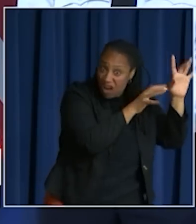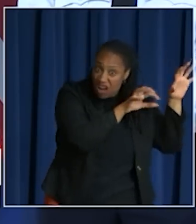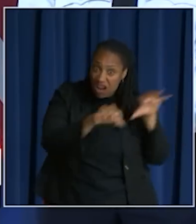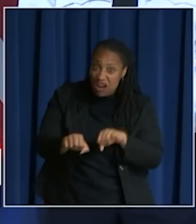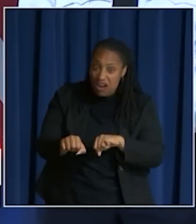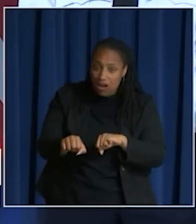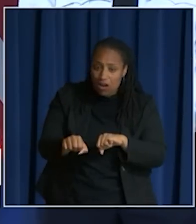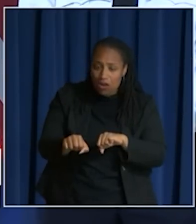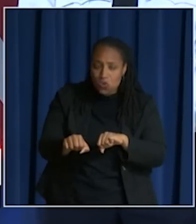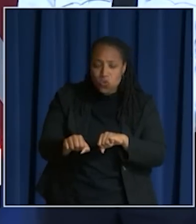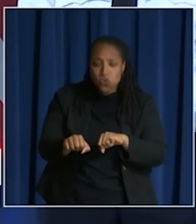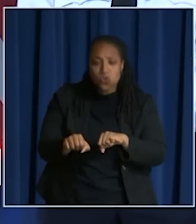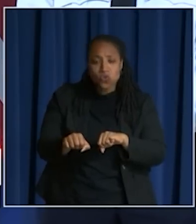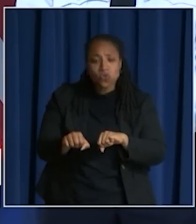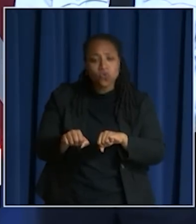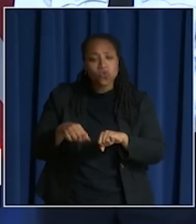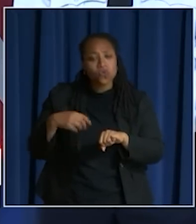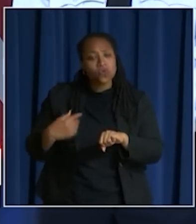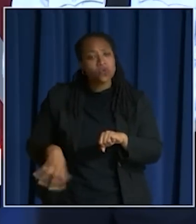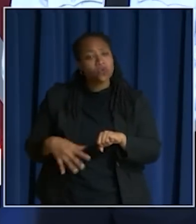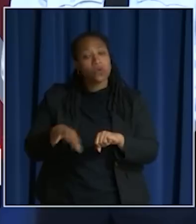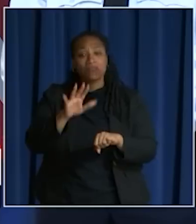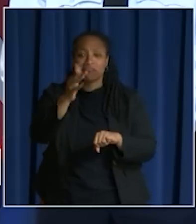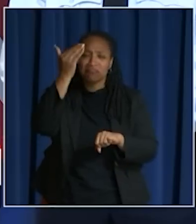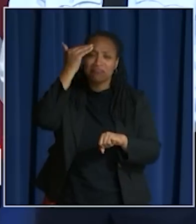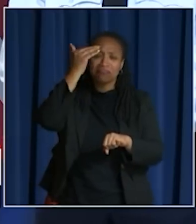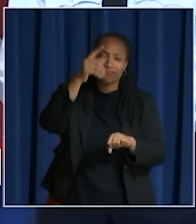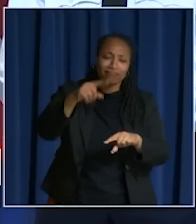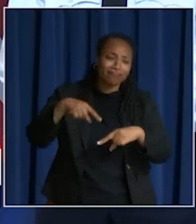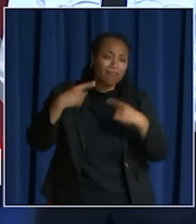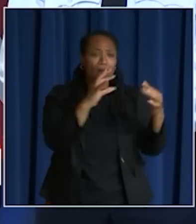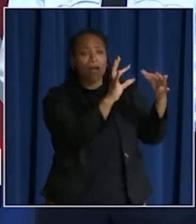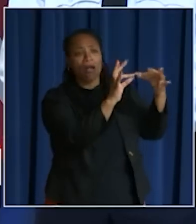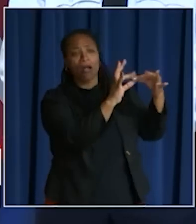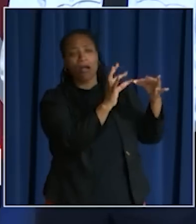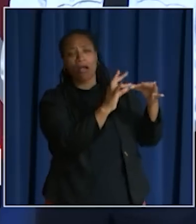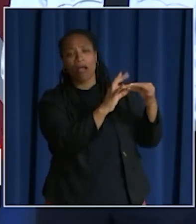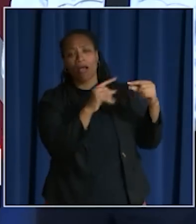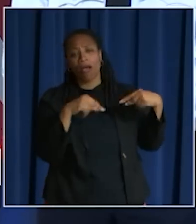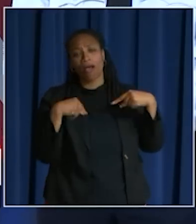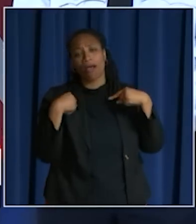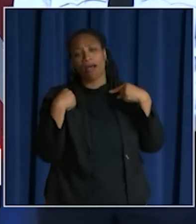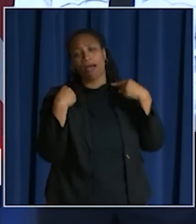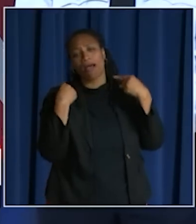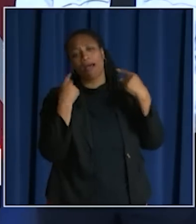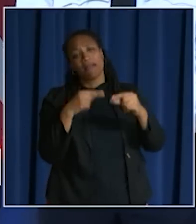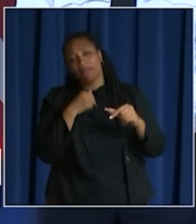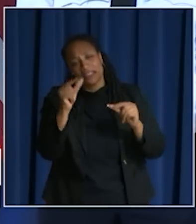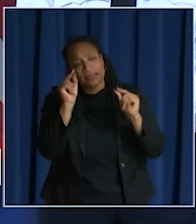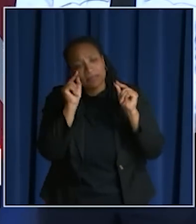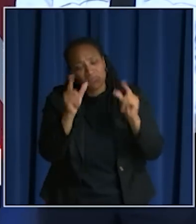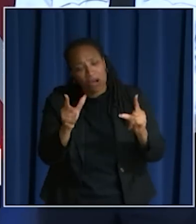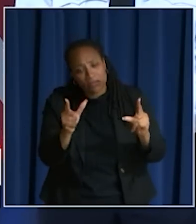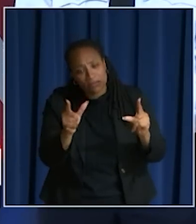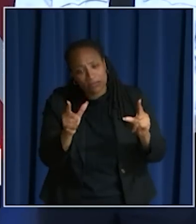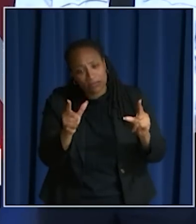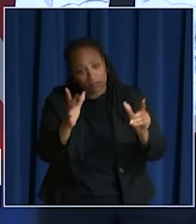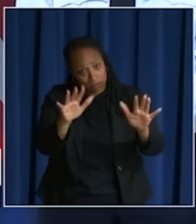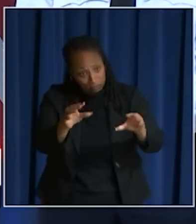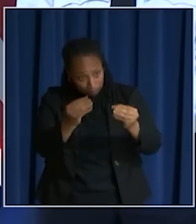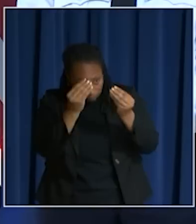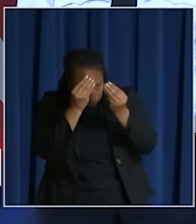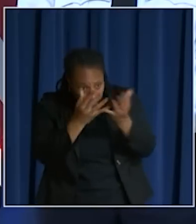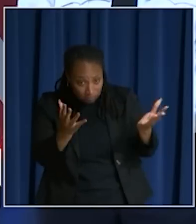surprised. I can say to DC residents that we will continue to operate our government in